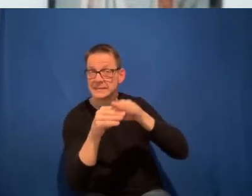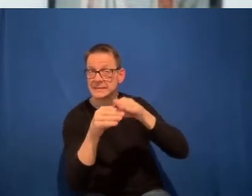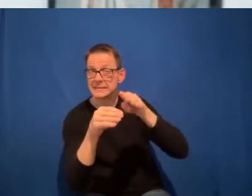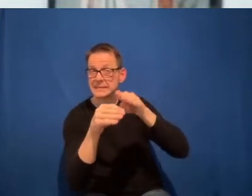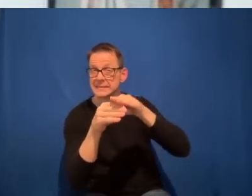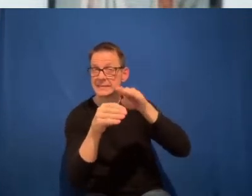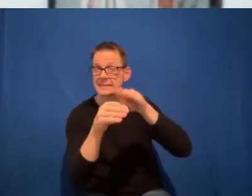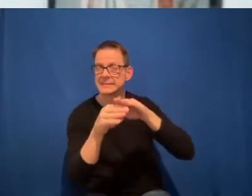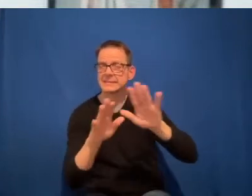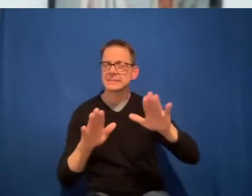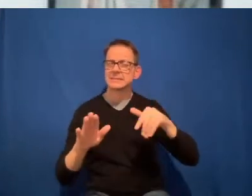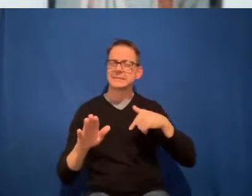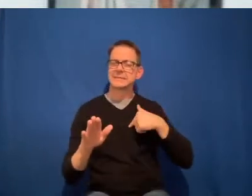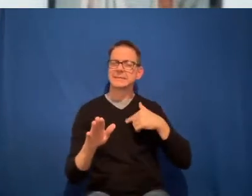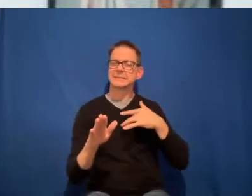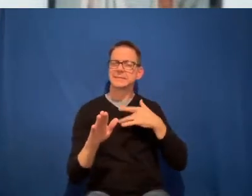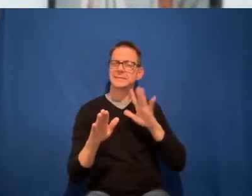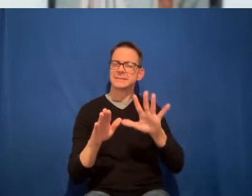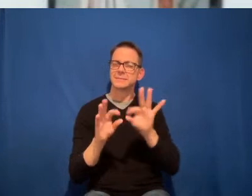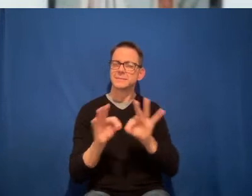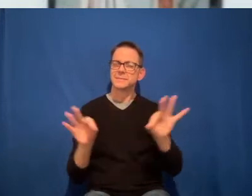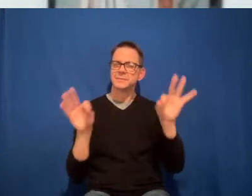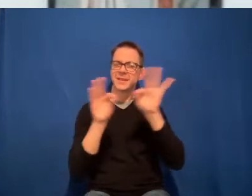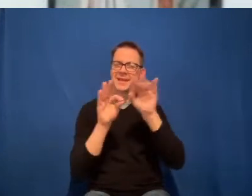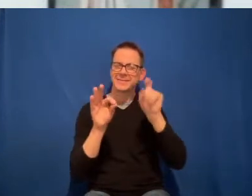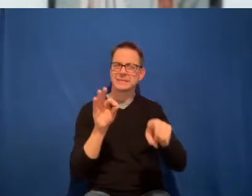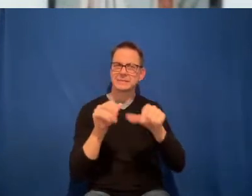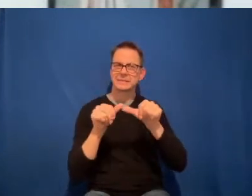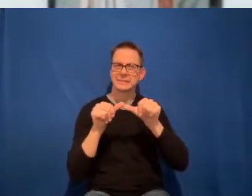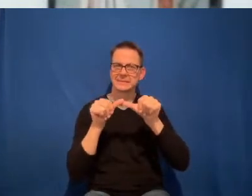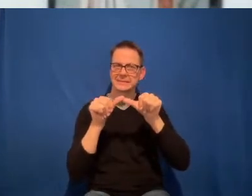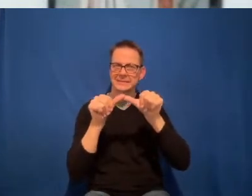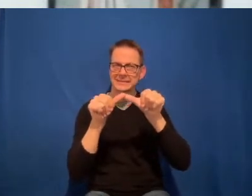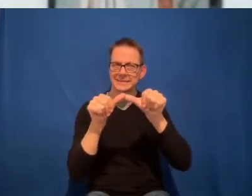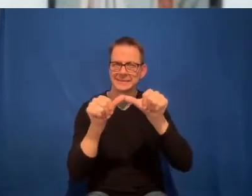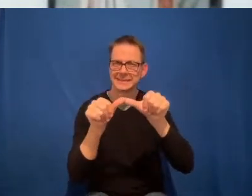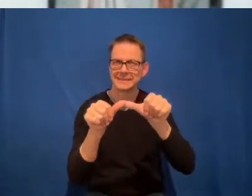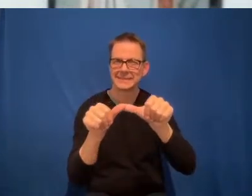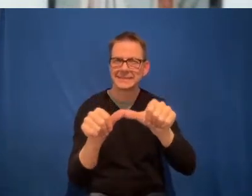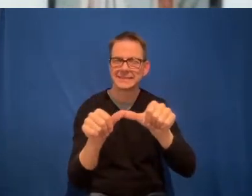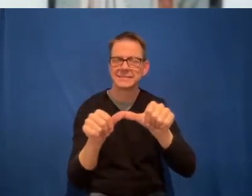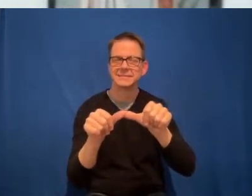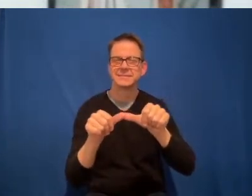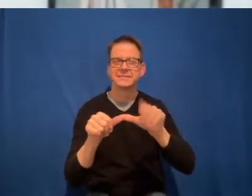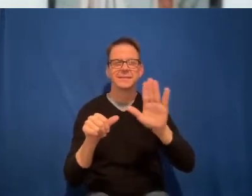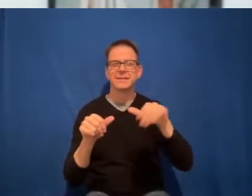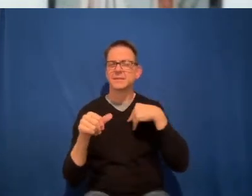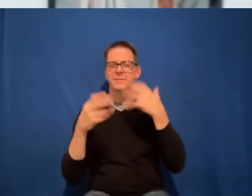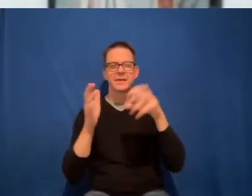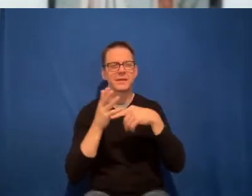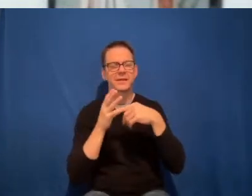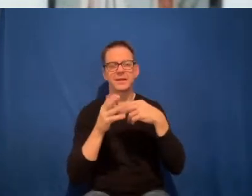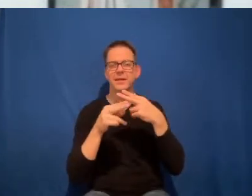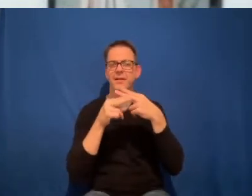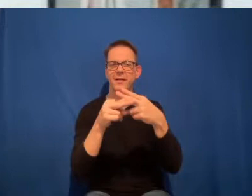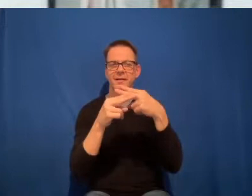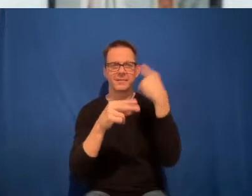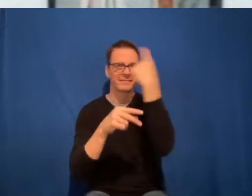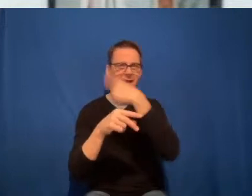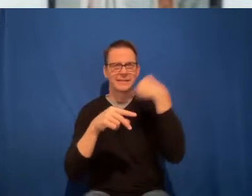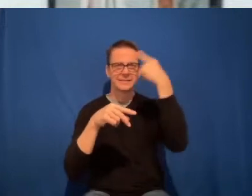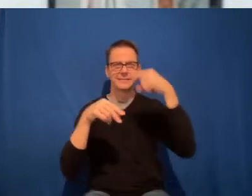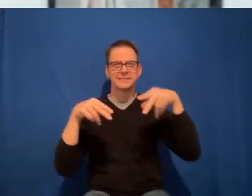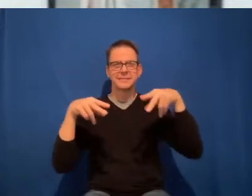something that we should consider doing indefinitely. It's not a face diaper. It's just another piece of